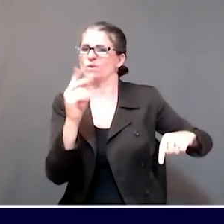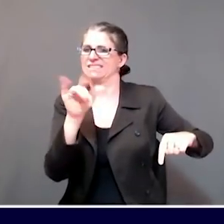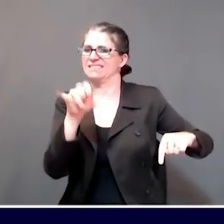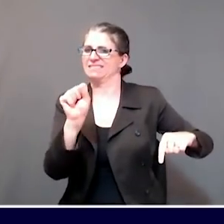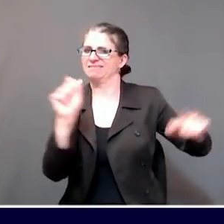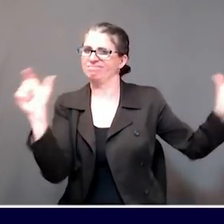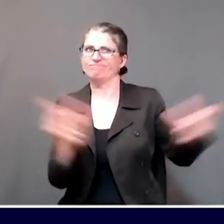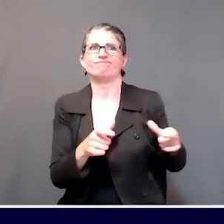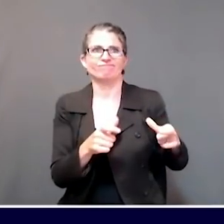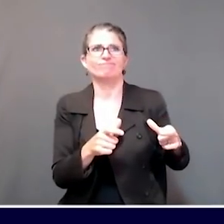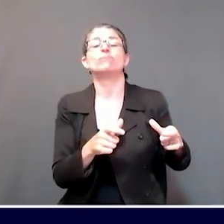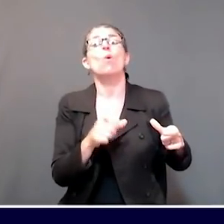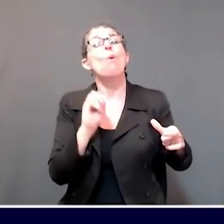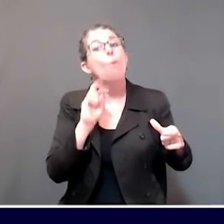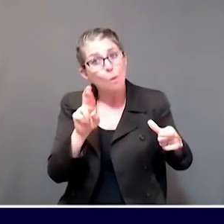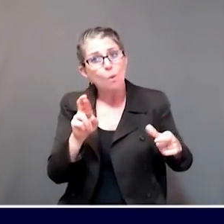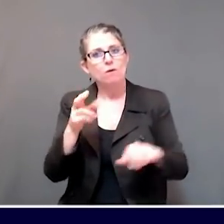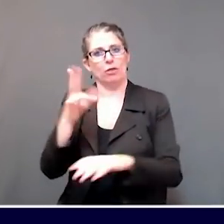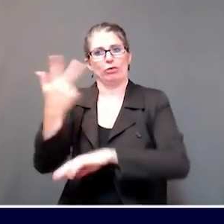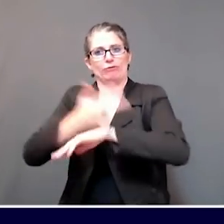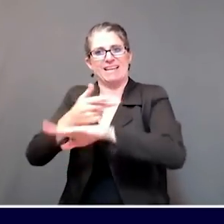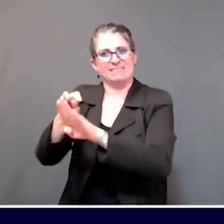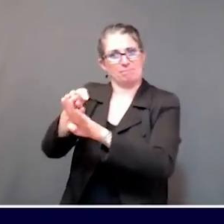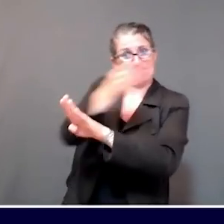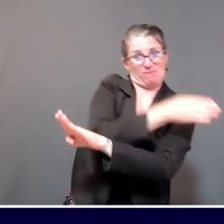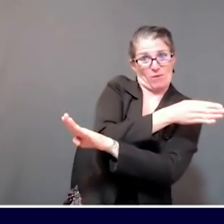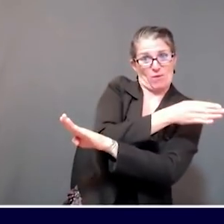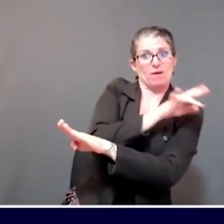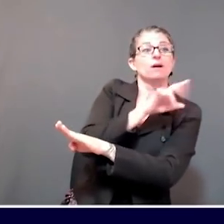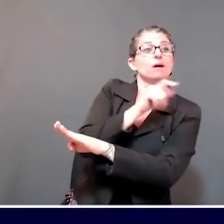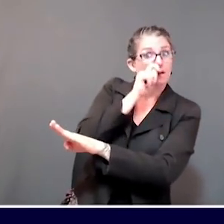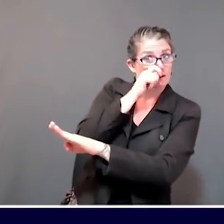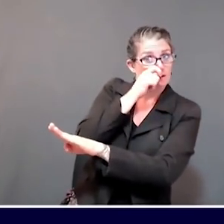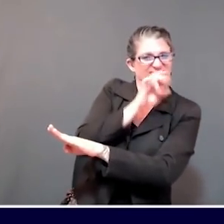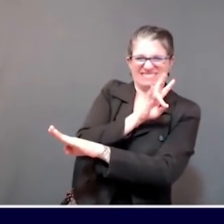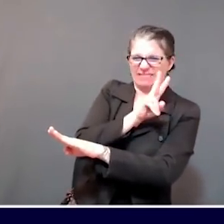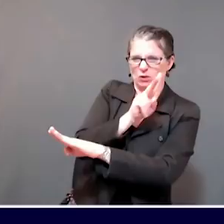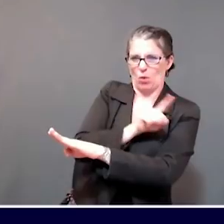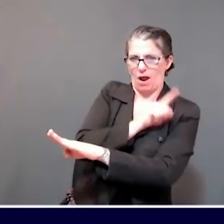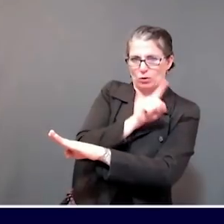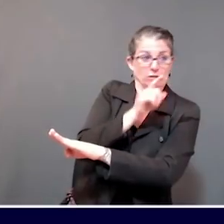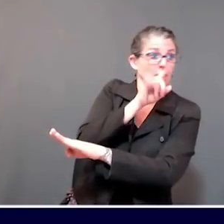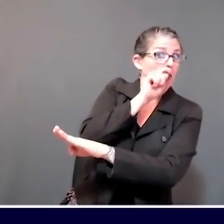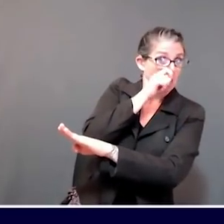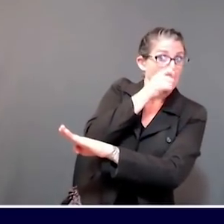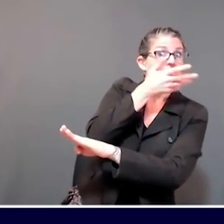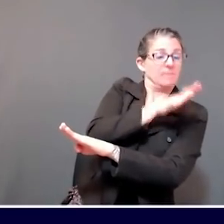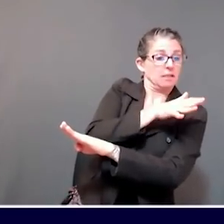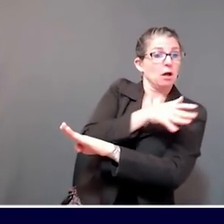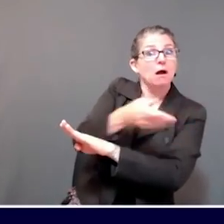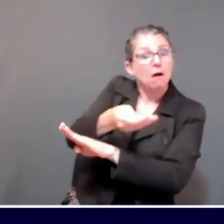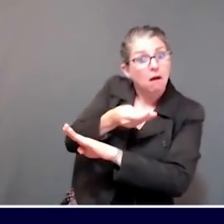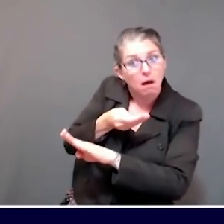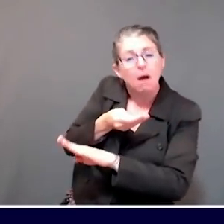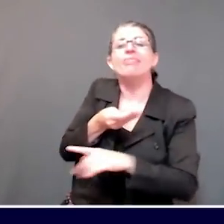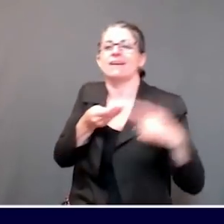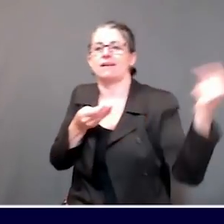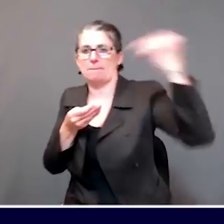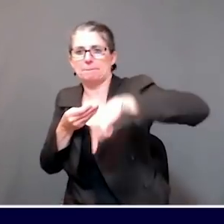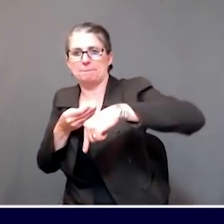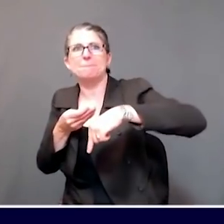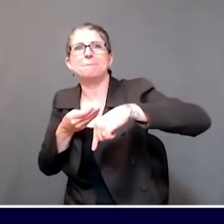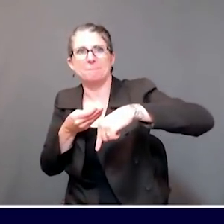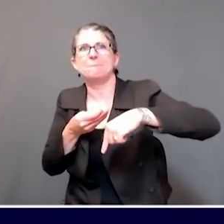that is happening, I can tell you, because I've heard from people who got tested and tested positive, so they're not coming. So